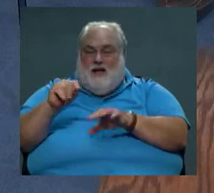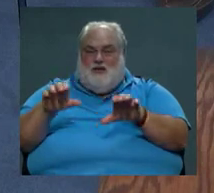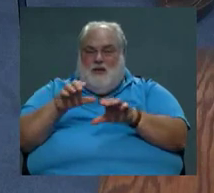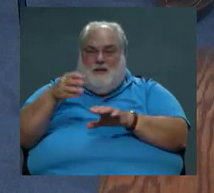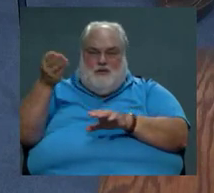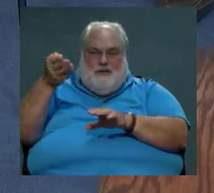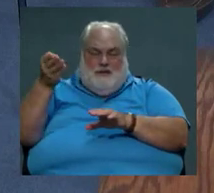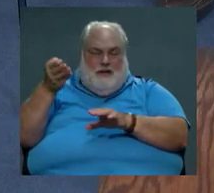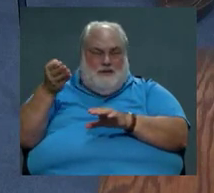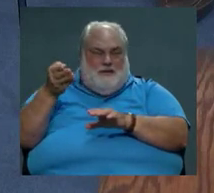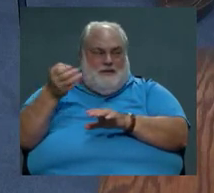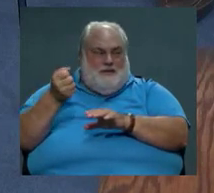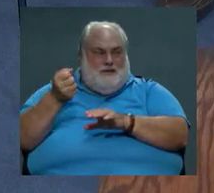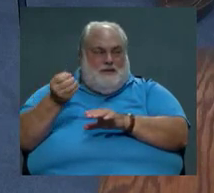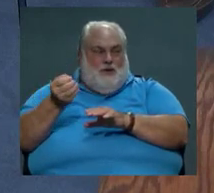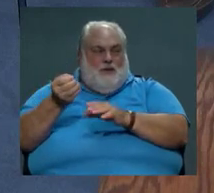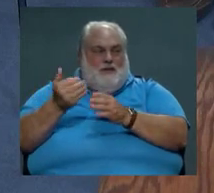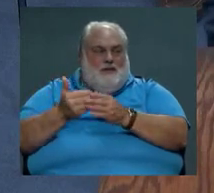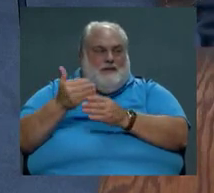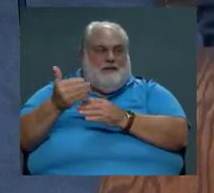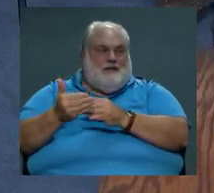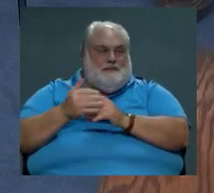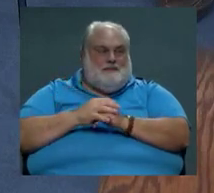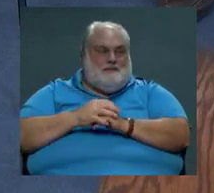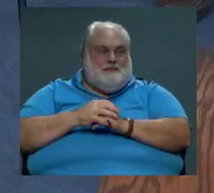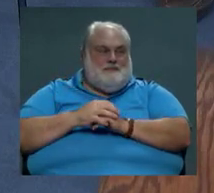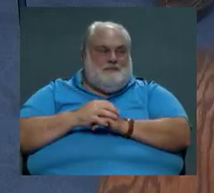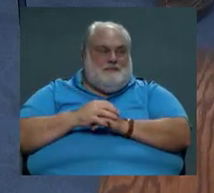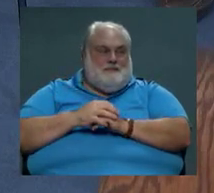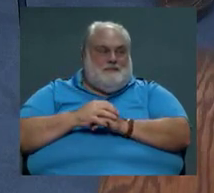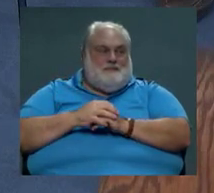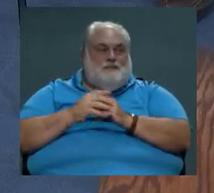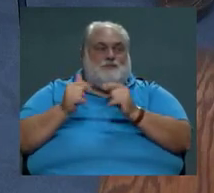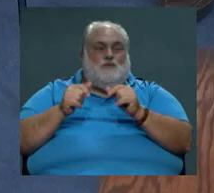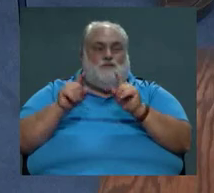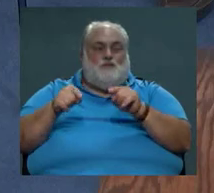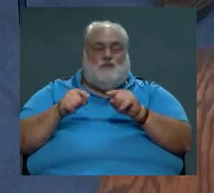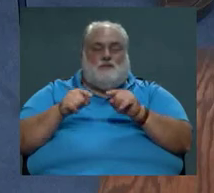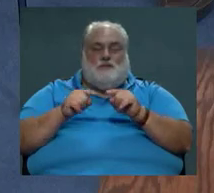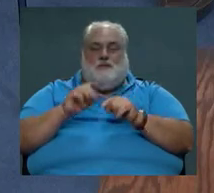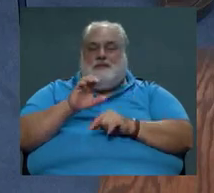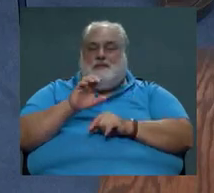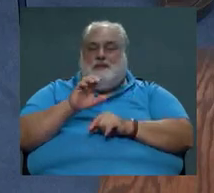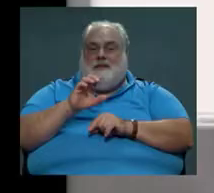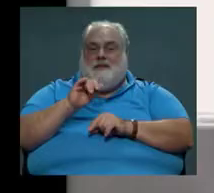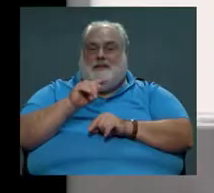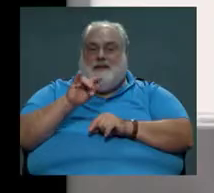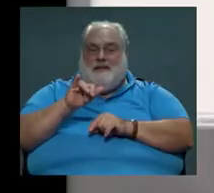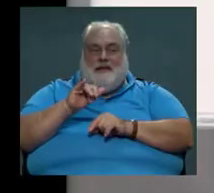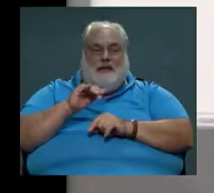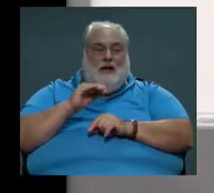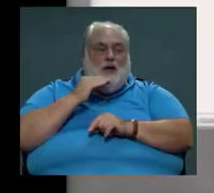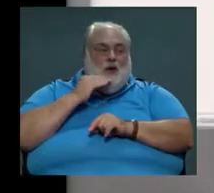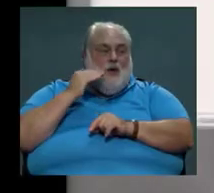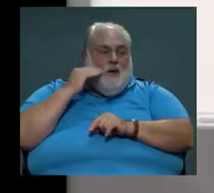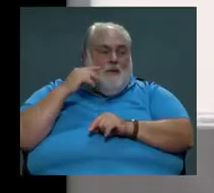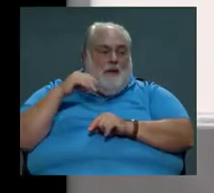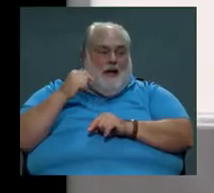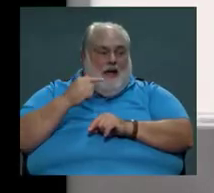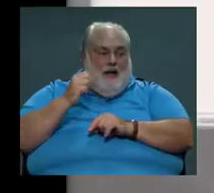presentation in the back. So next slide, please. When you go to our City of Little Rock homepage, especially for